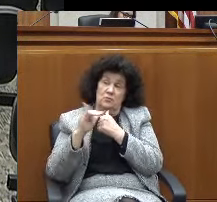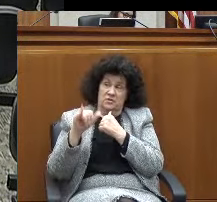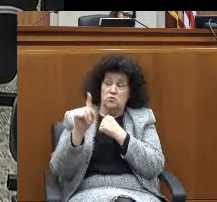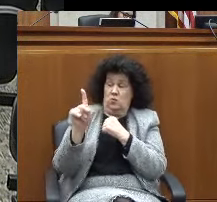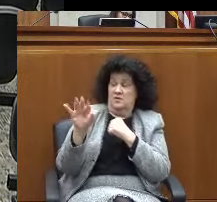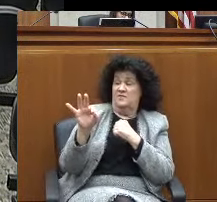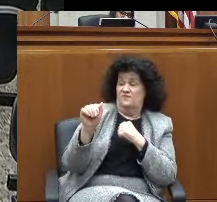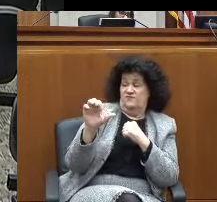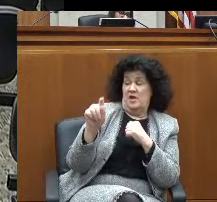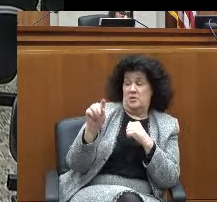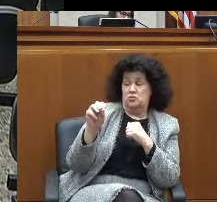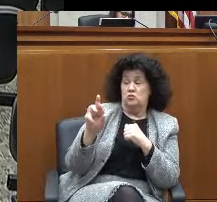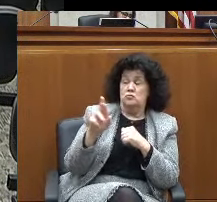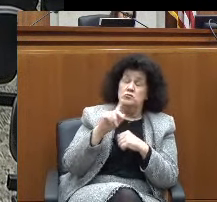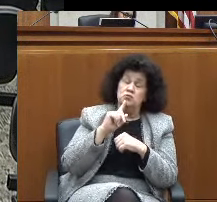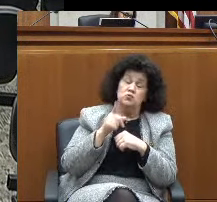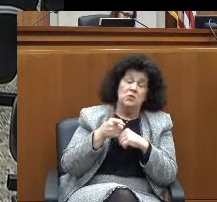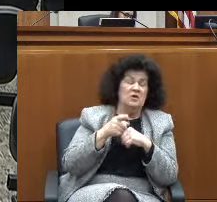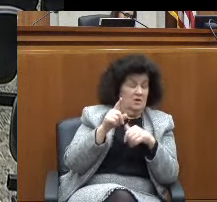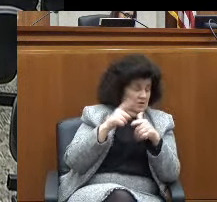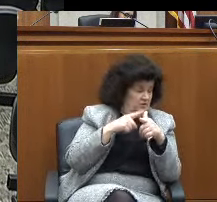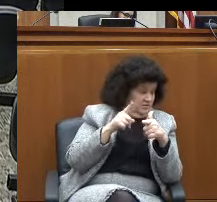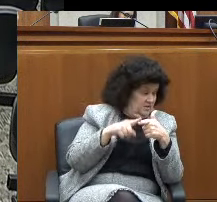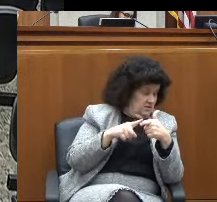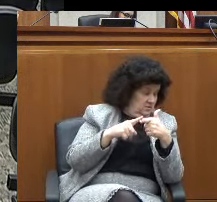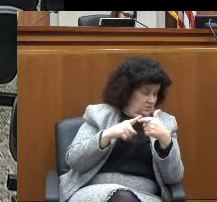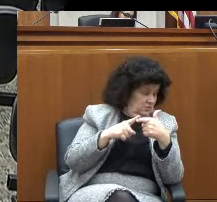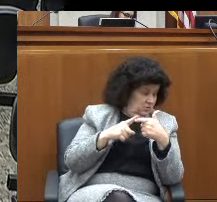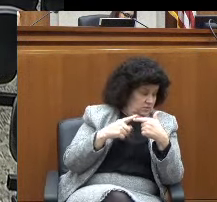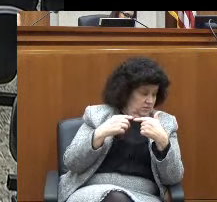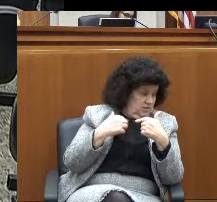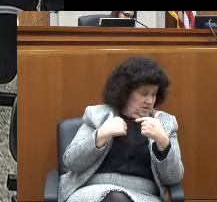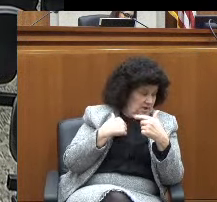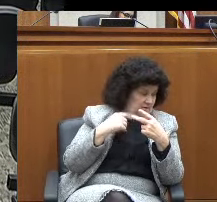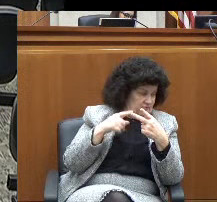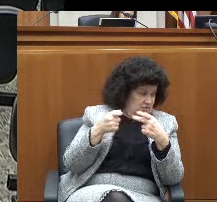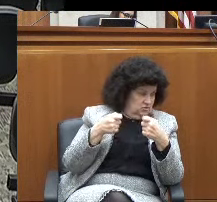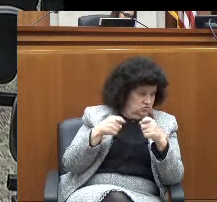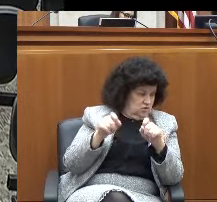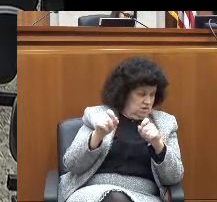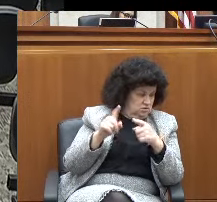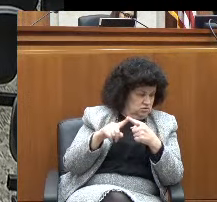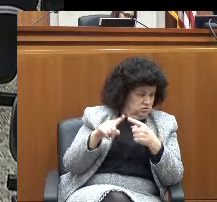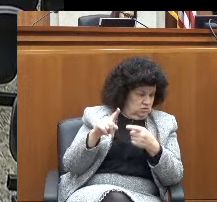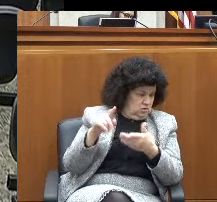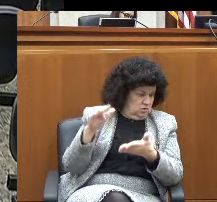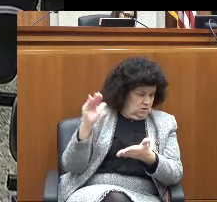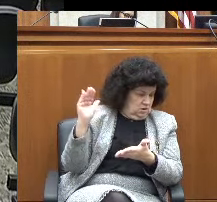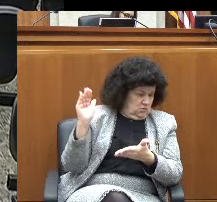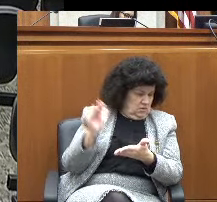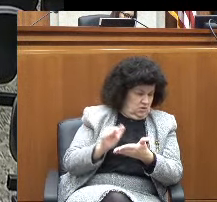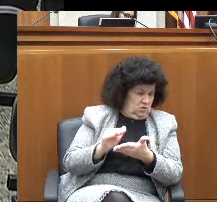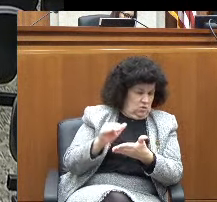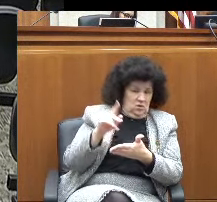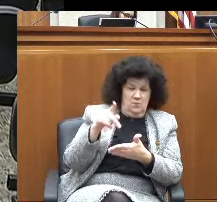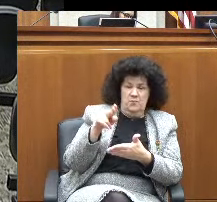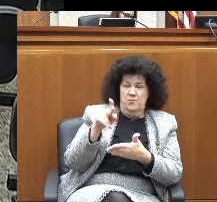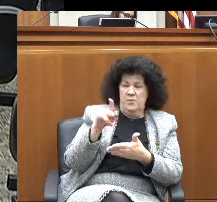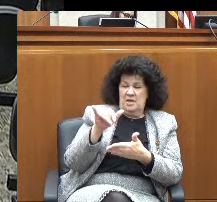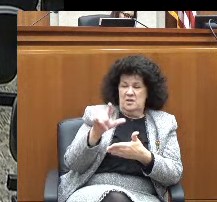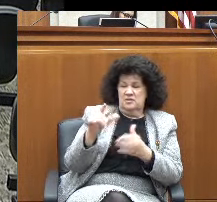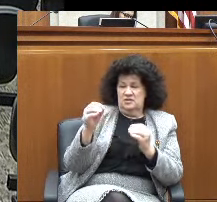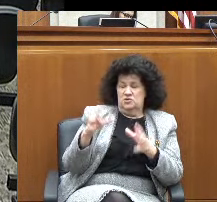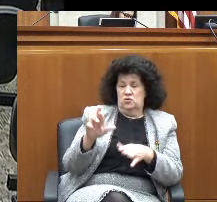factor that we could have. And then to try to reduce the pupil-teacher ratio, especially